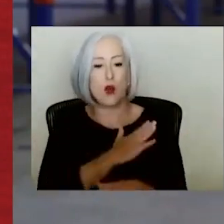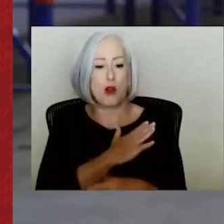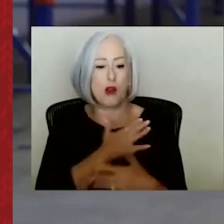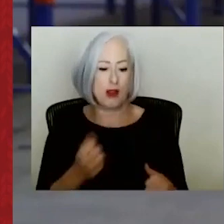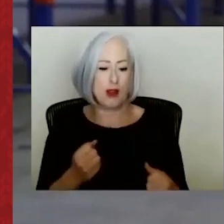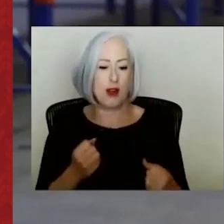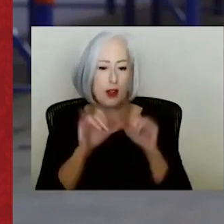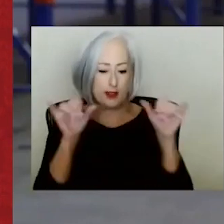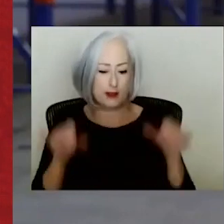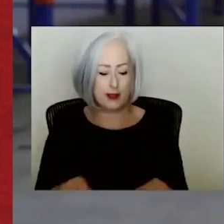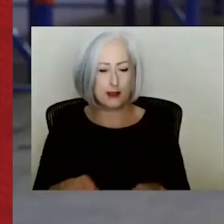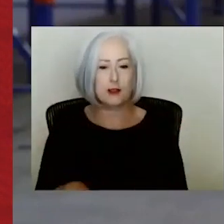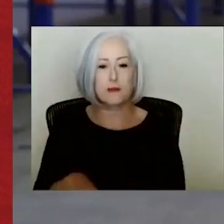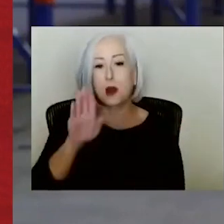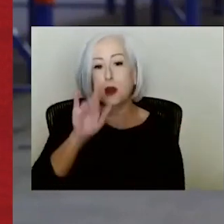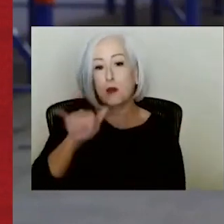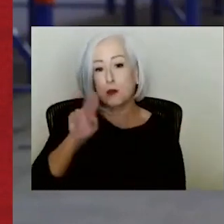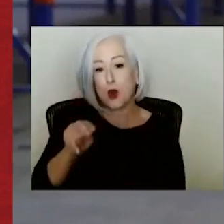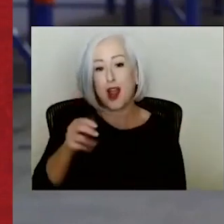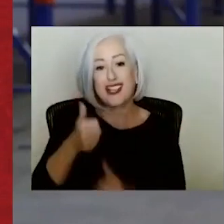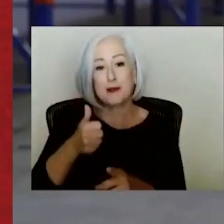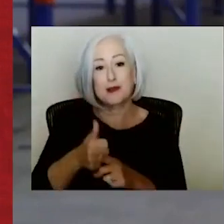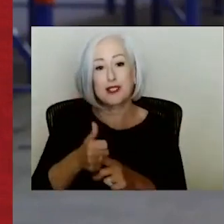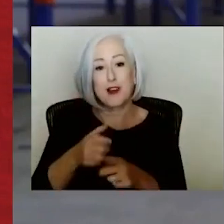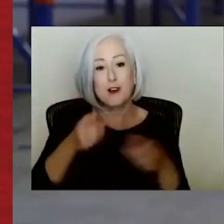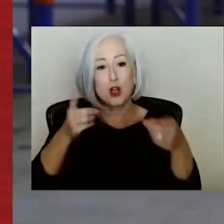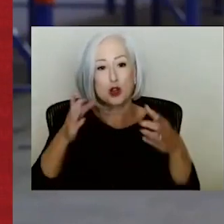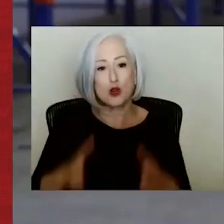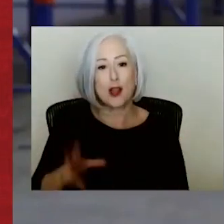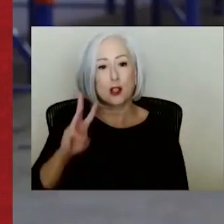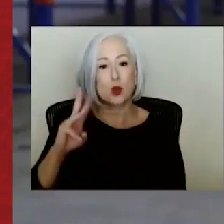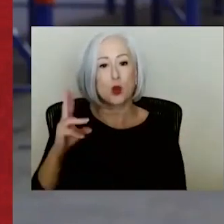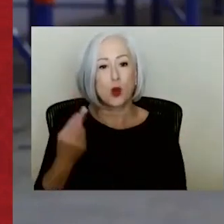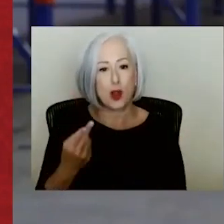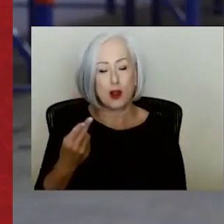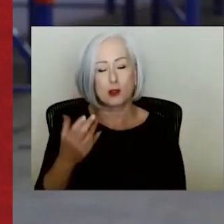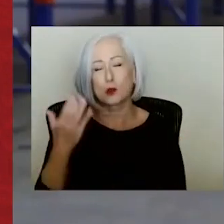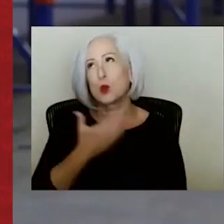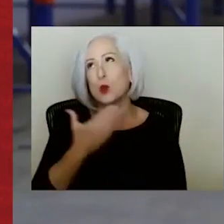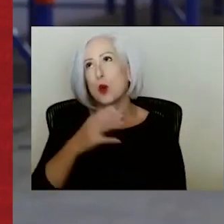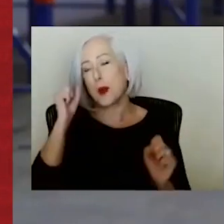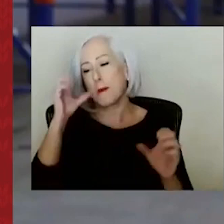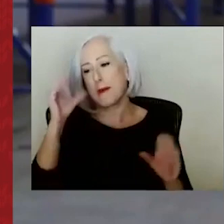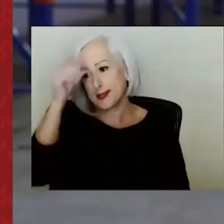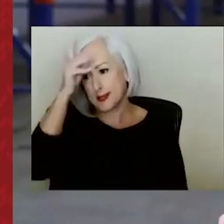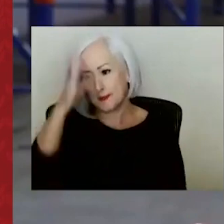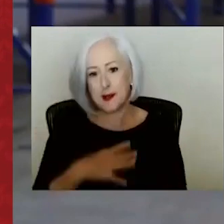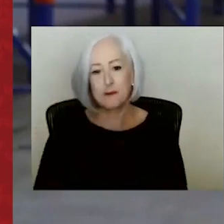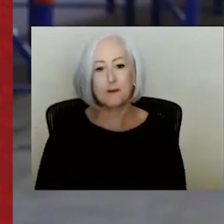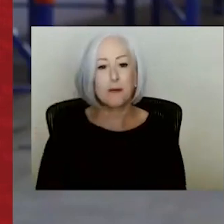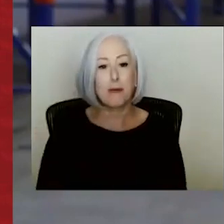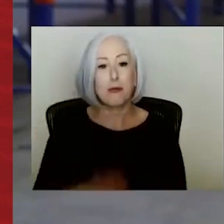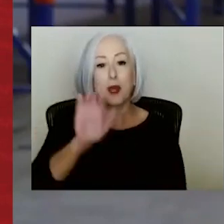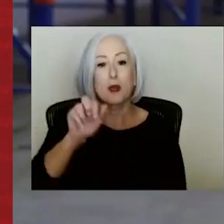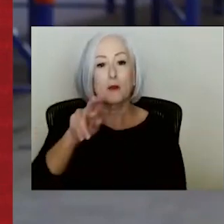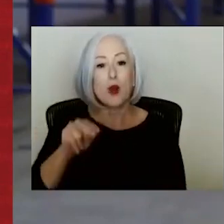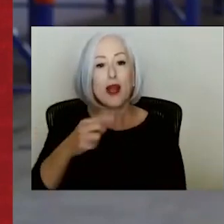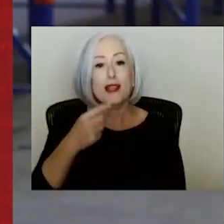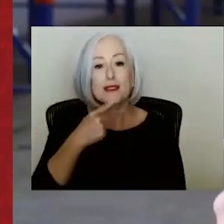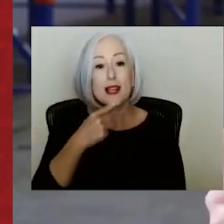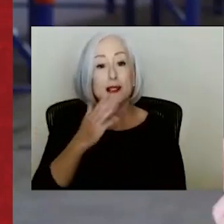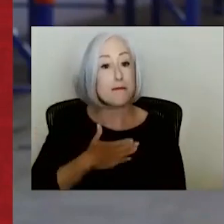He is the director of the warehouse, an amazing individual. And one of the things he says is, my job is not to run out of